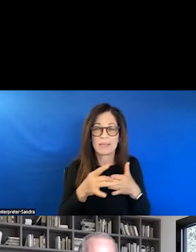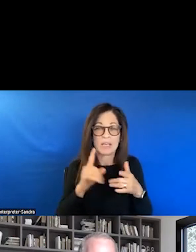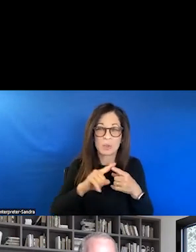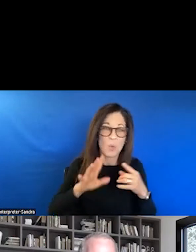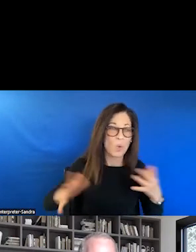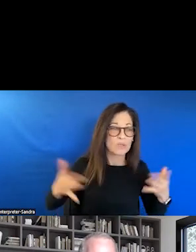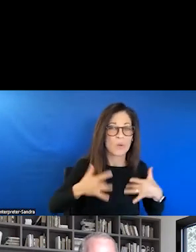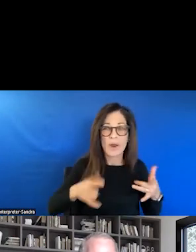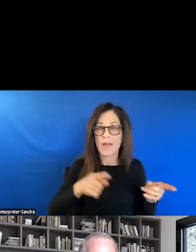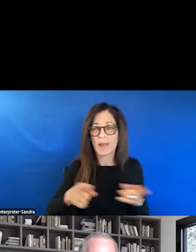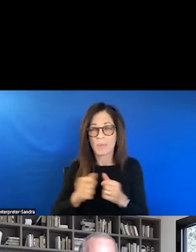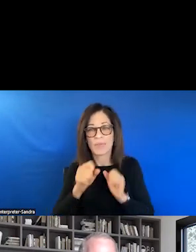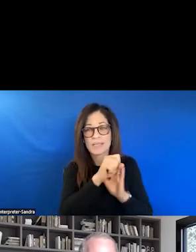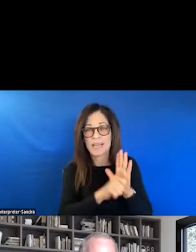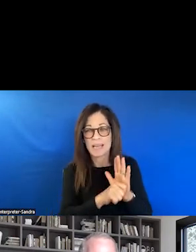states.